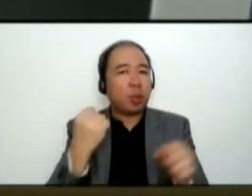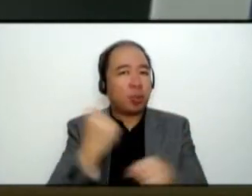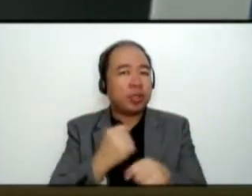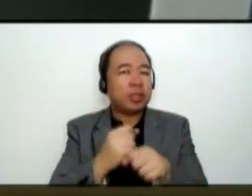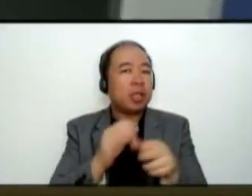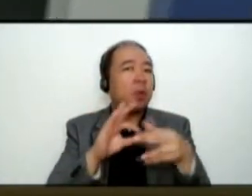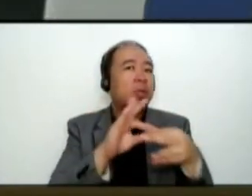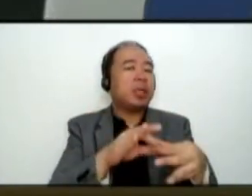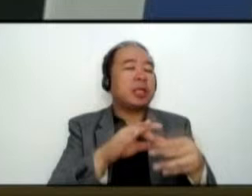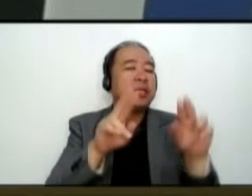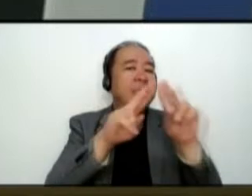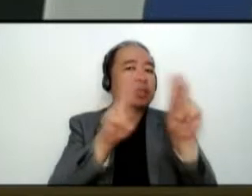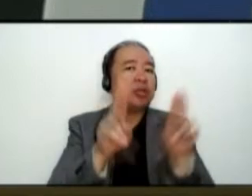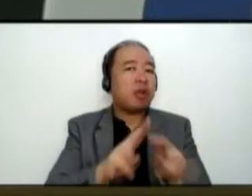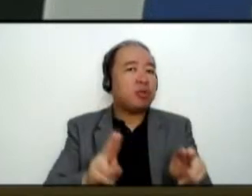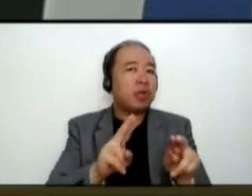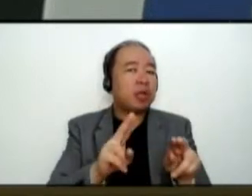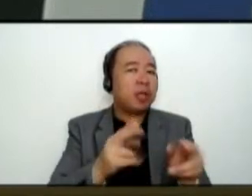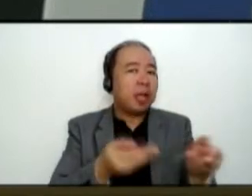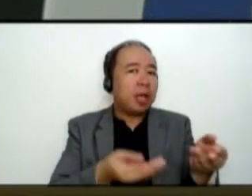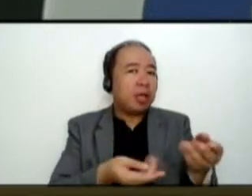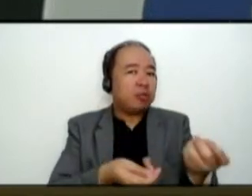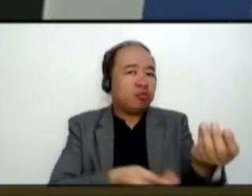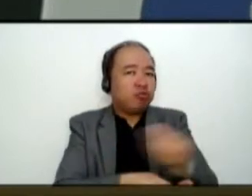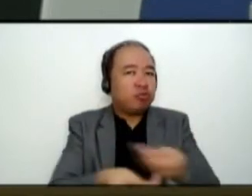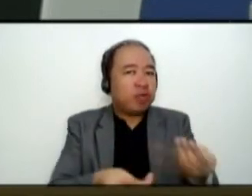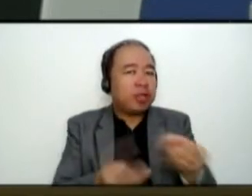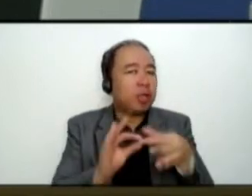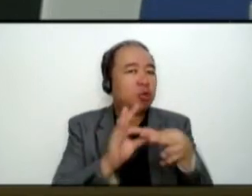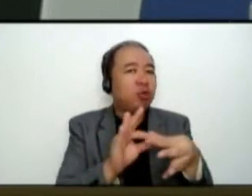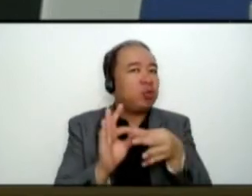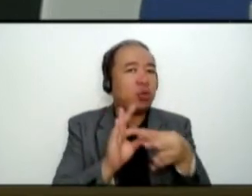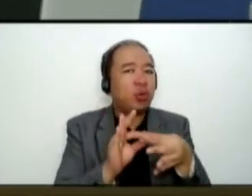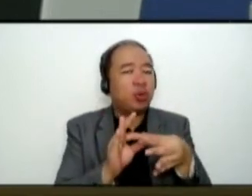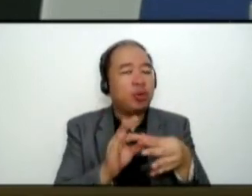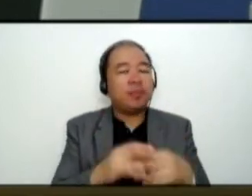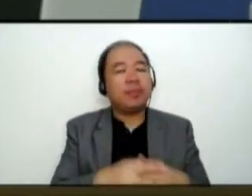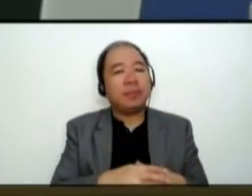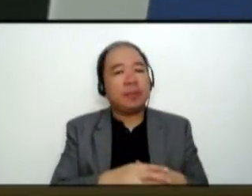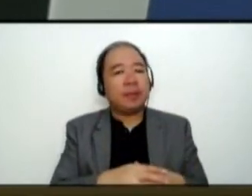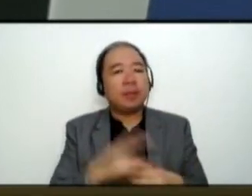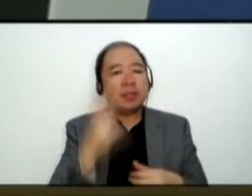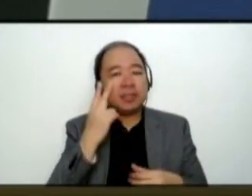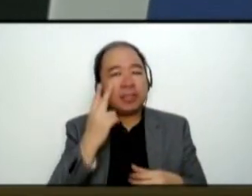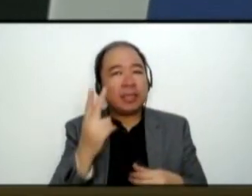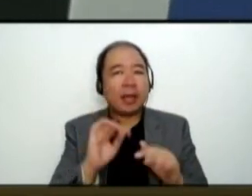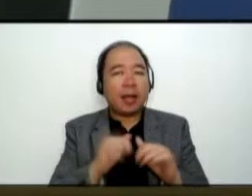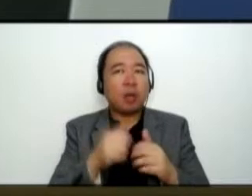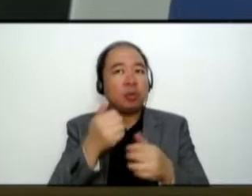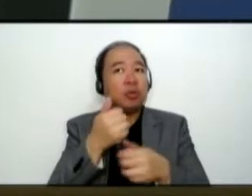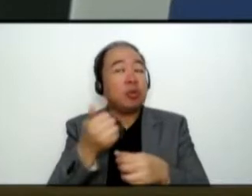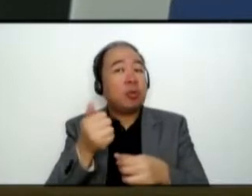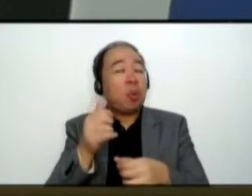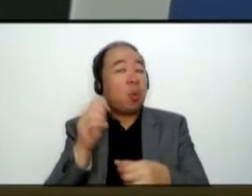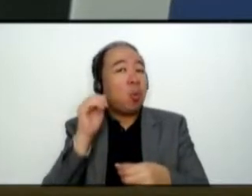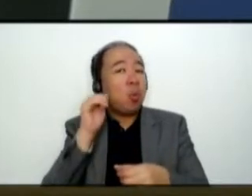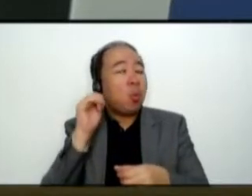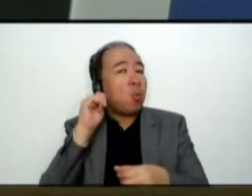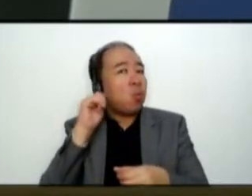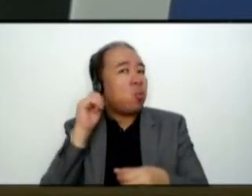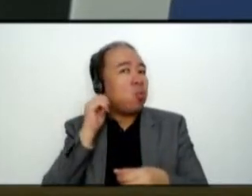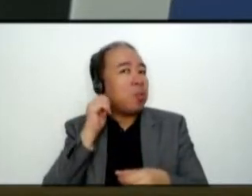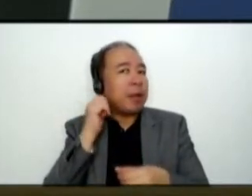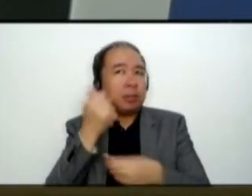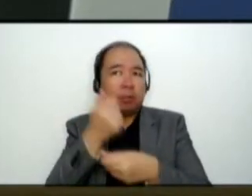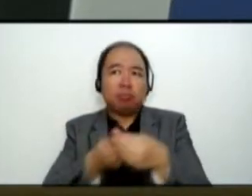Union Confederation. The importance of the matriarch and the other girl and women members of the family in performing care